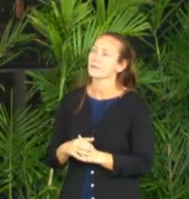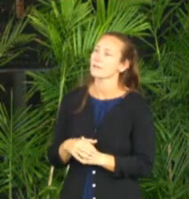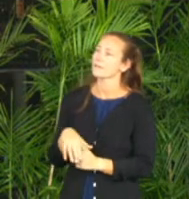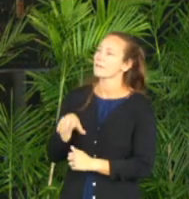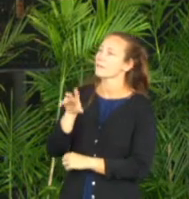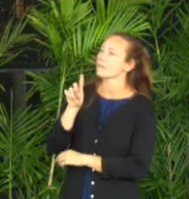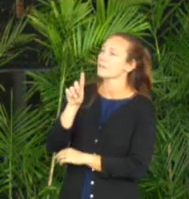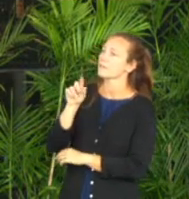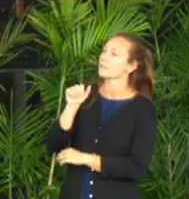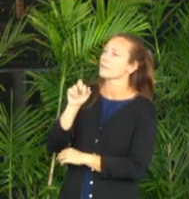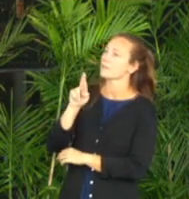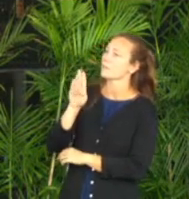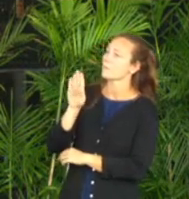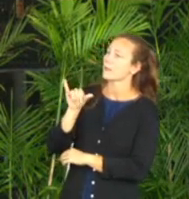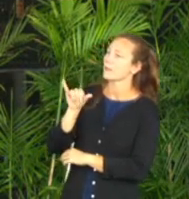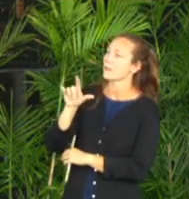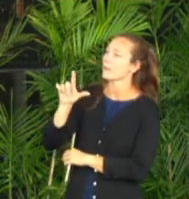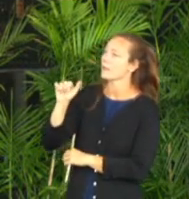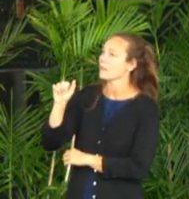Darby Louder,